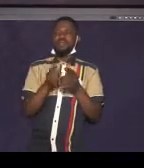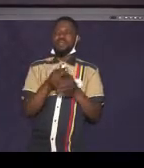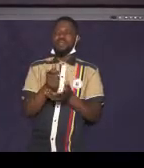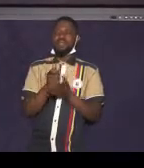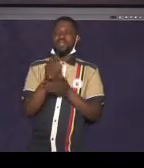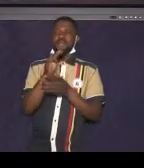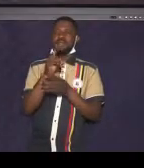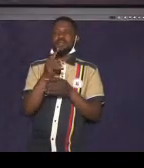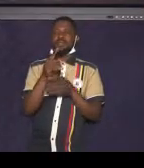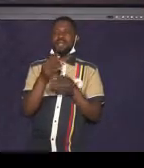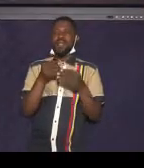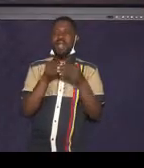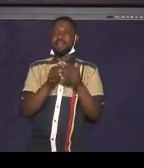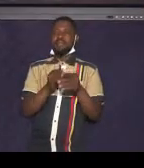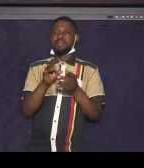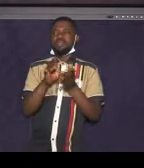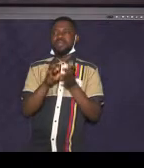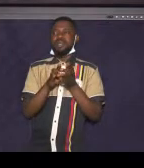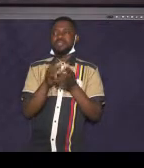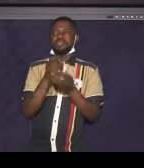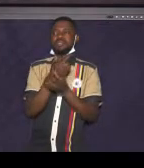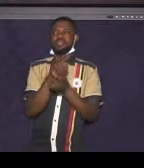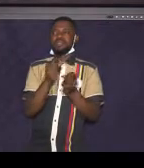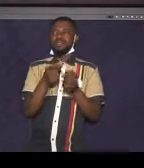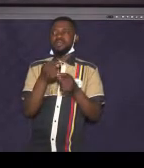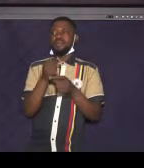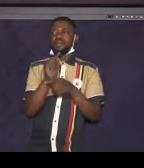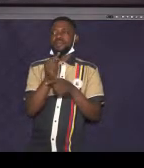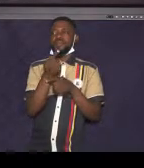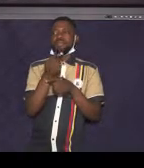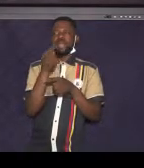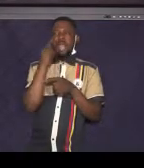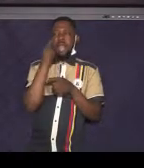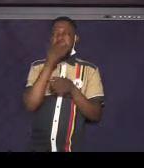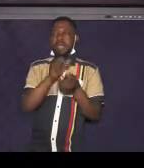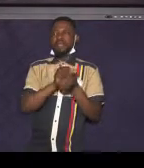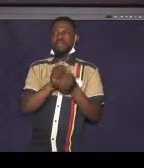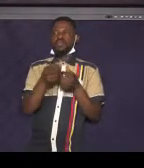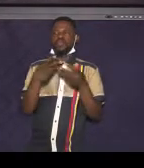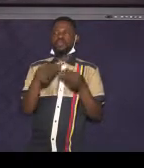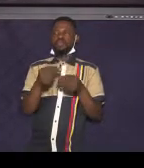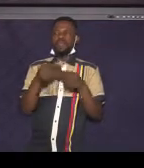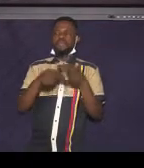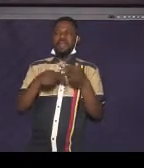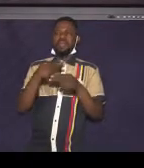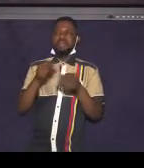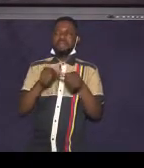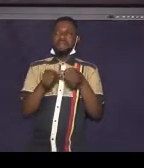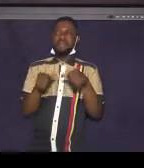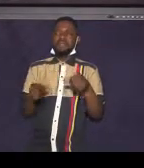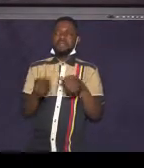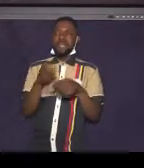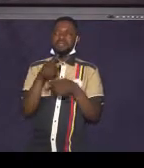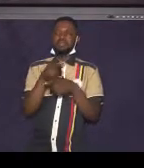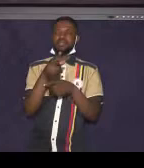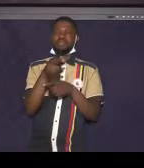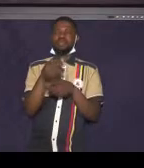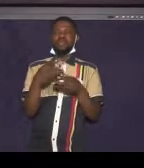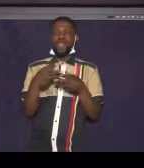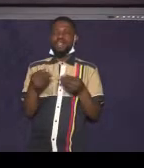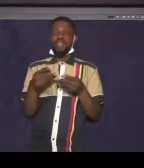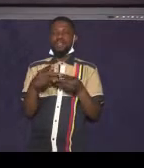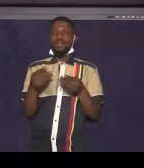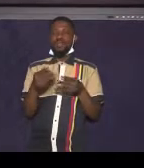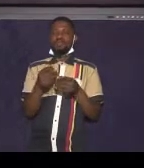Guidance cards, safety pins, eye wash solution, bandages, plaster, scissors, cotton